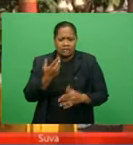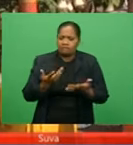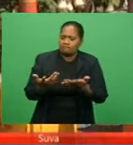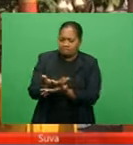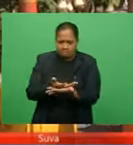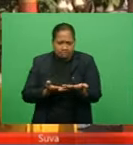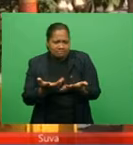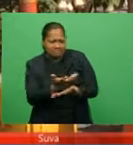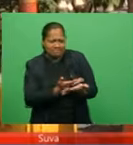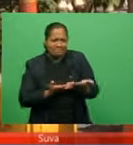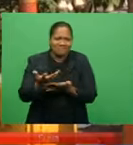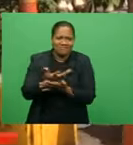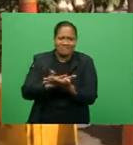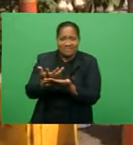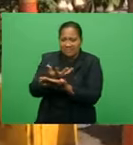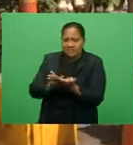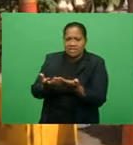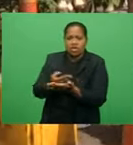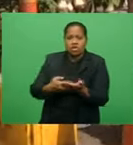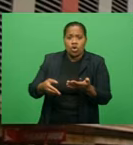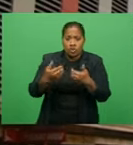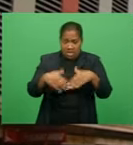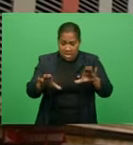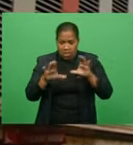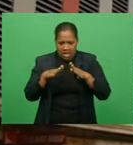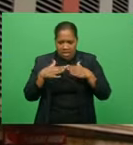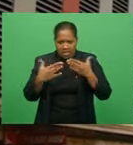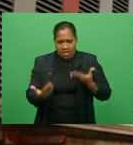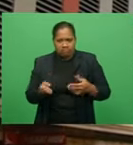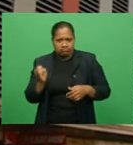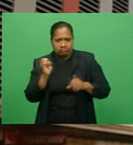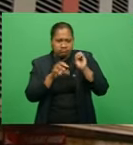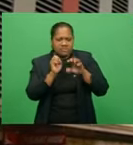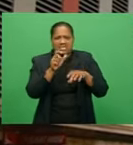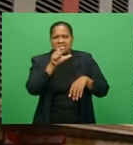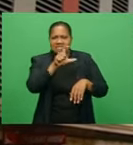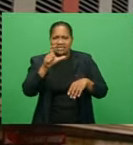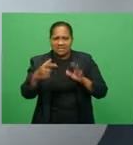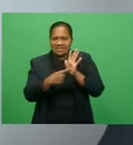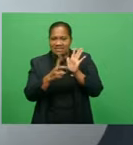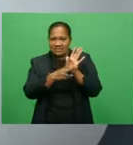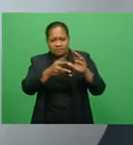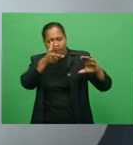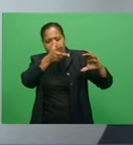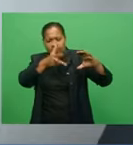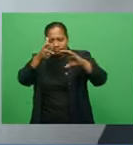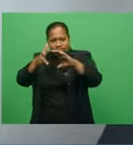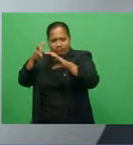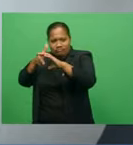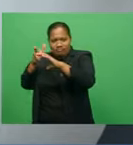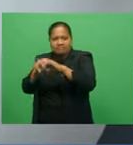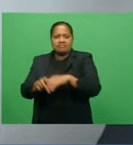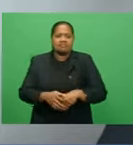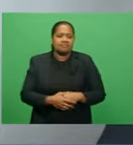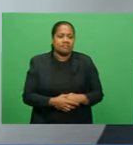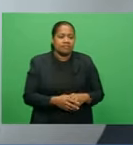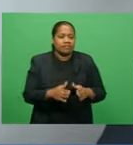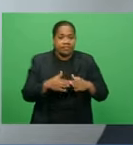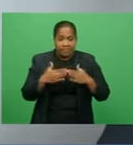underway and municipal councils are investing in CCTV cameras. Each and every municipal council around the country, they're looking